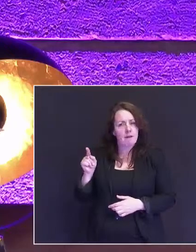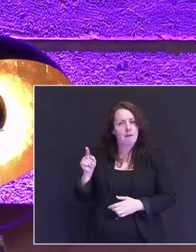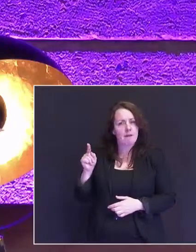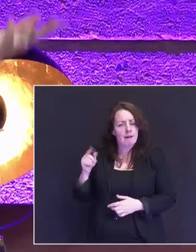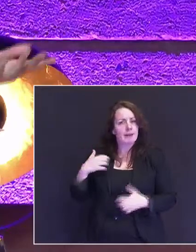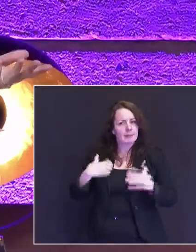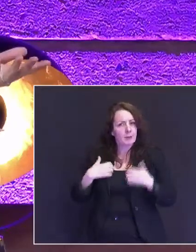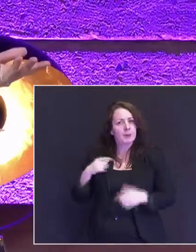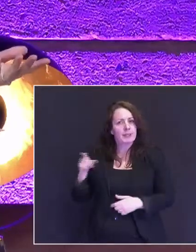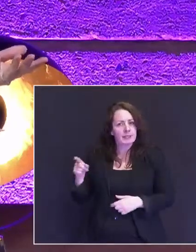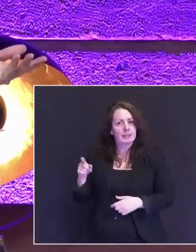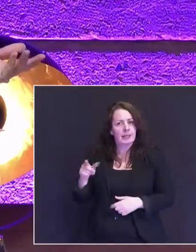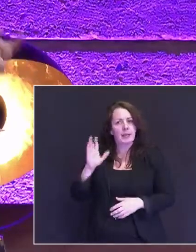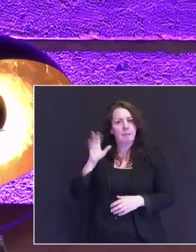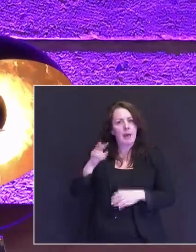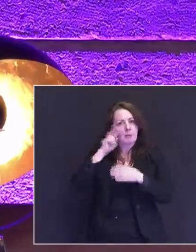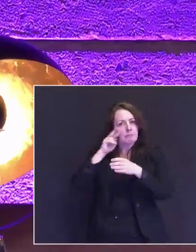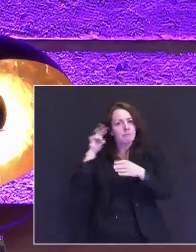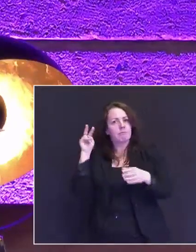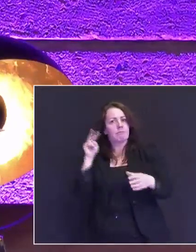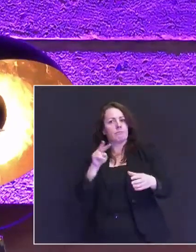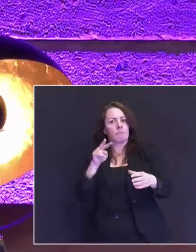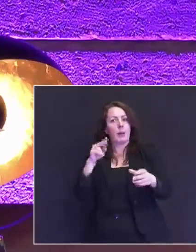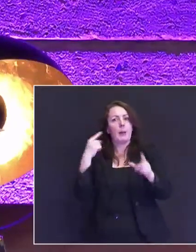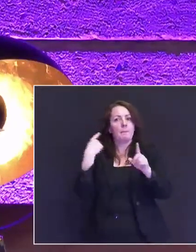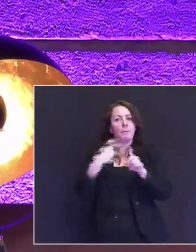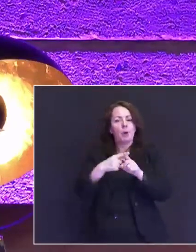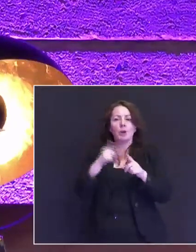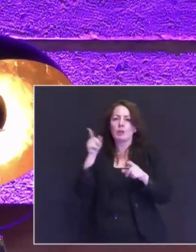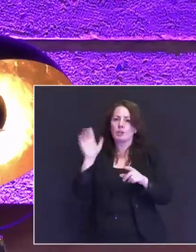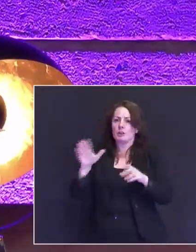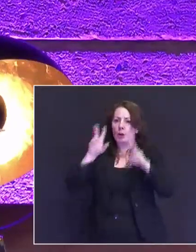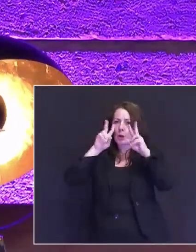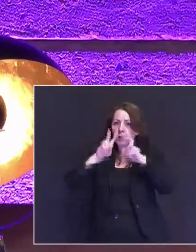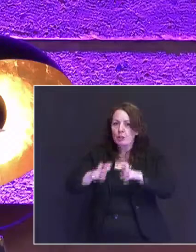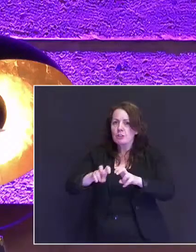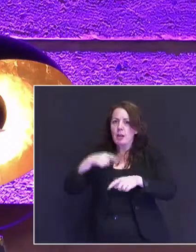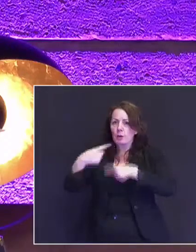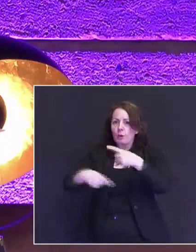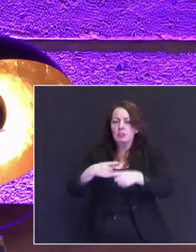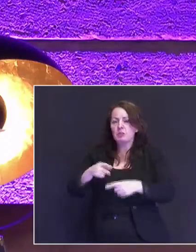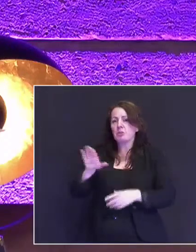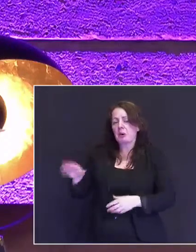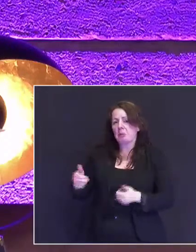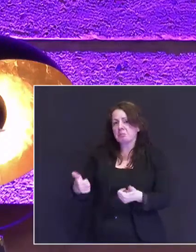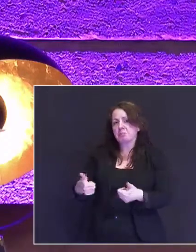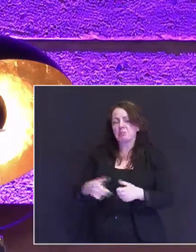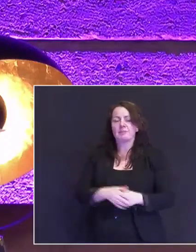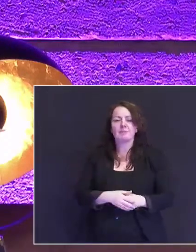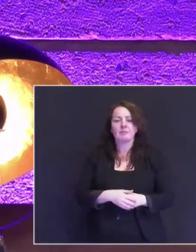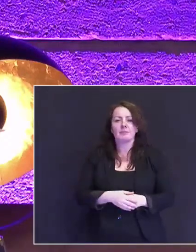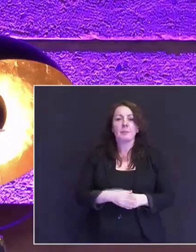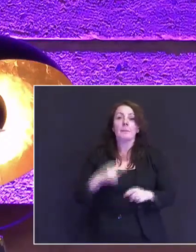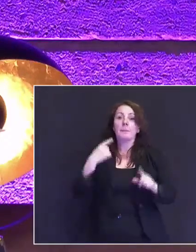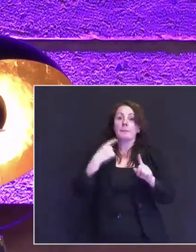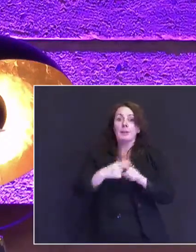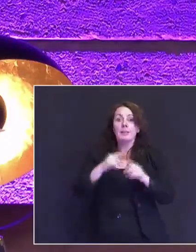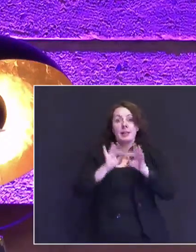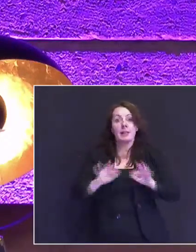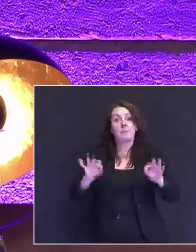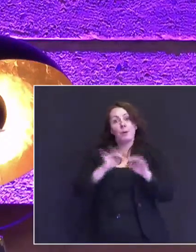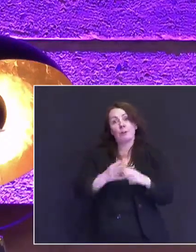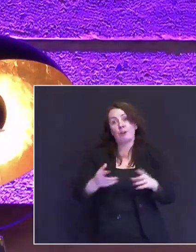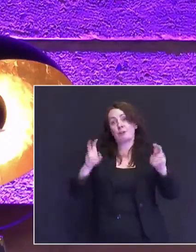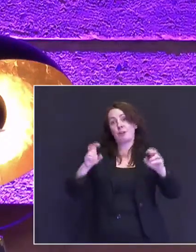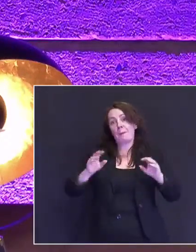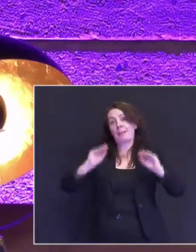research, which you have at your university, and also very, very important point, teacher training. Teacher training